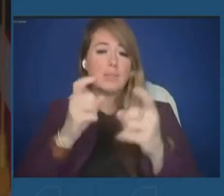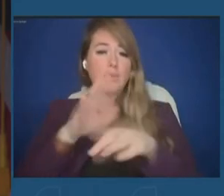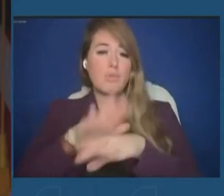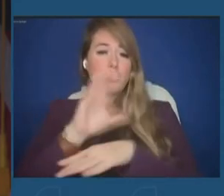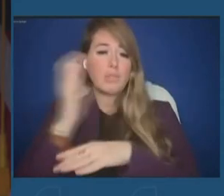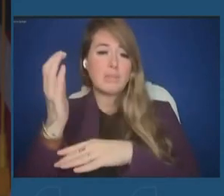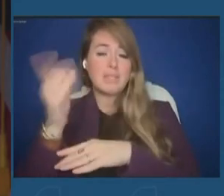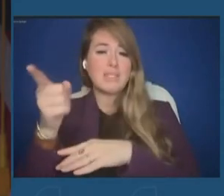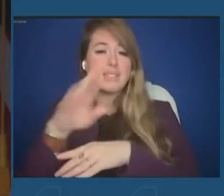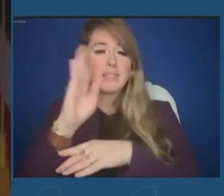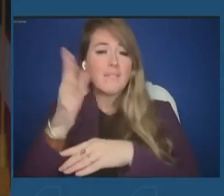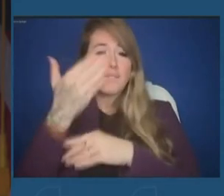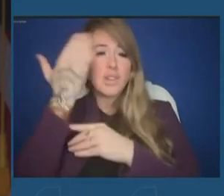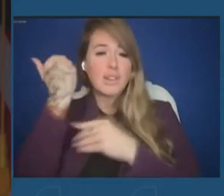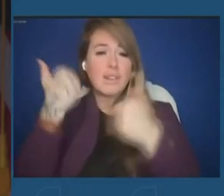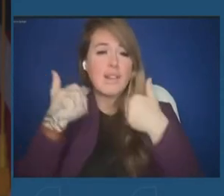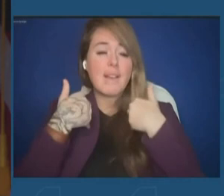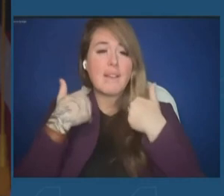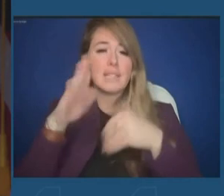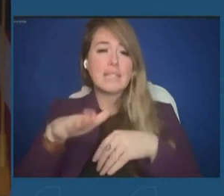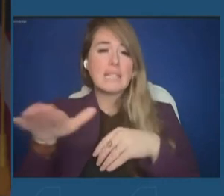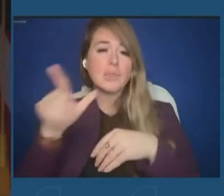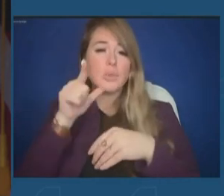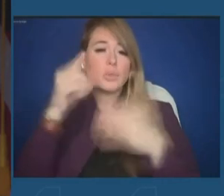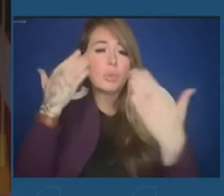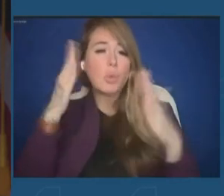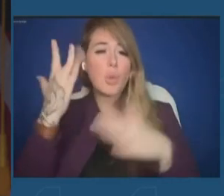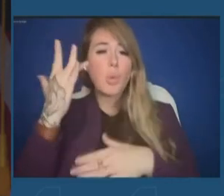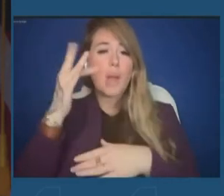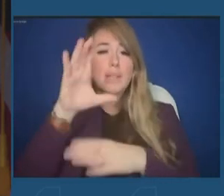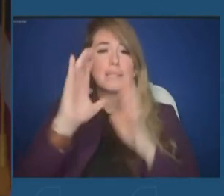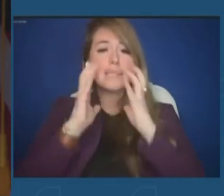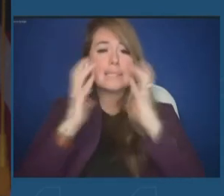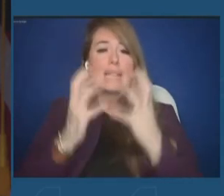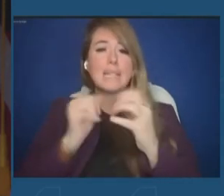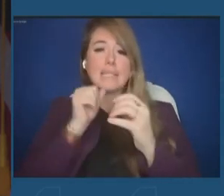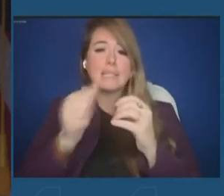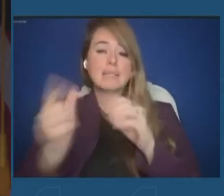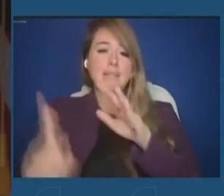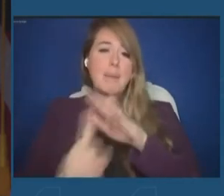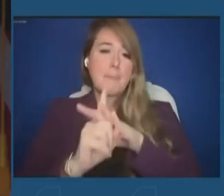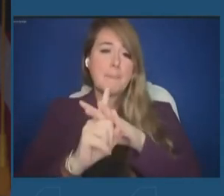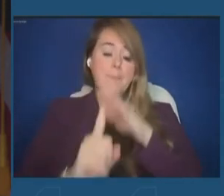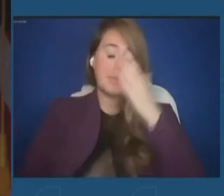kids. Don't know why Santa didn't come.